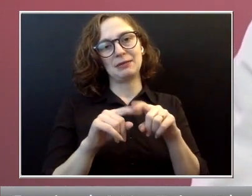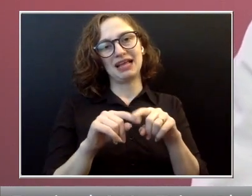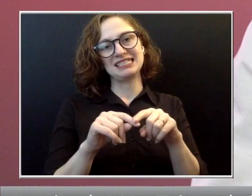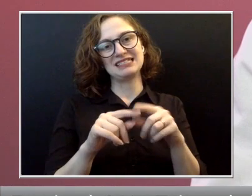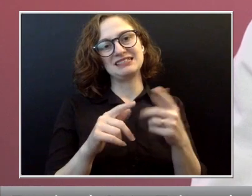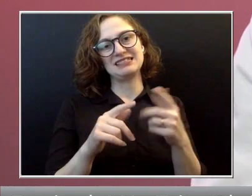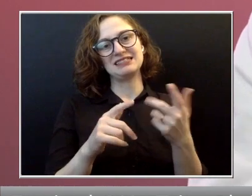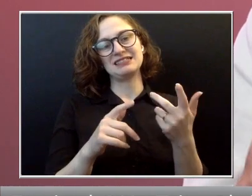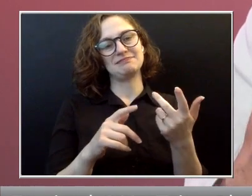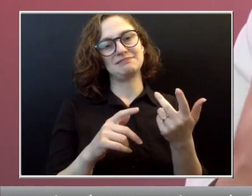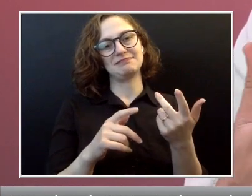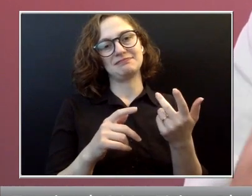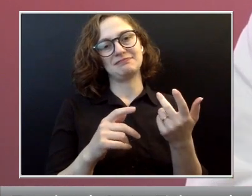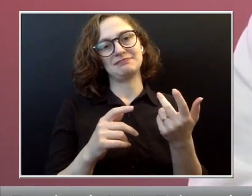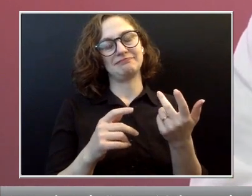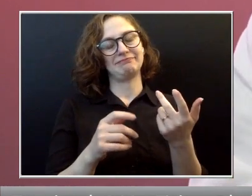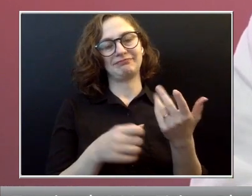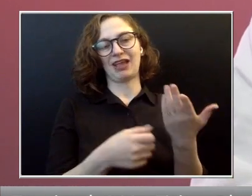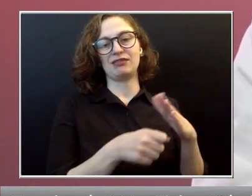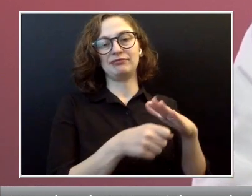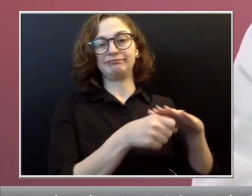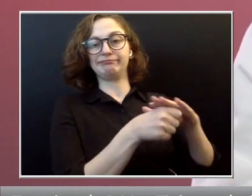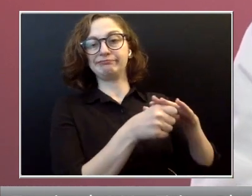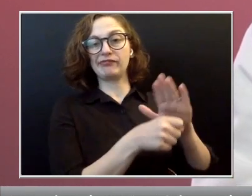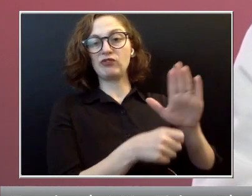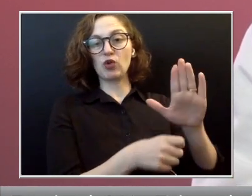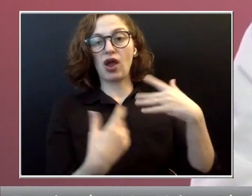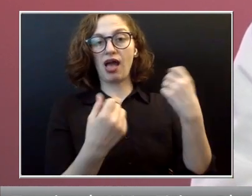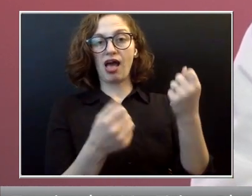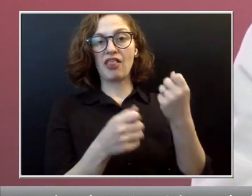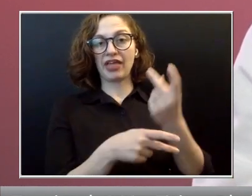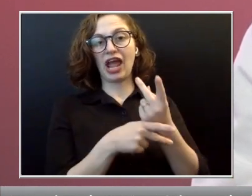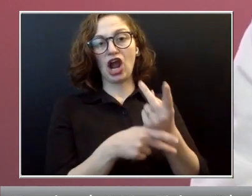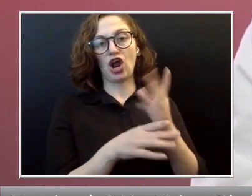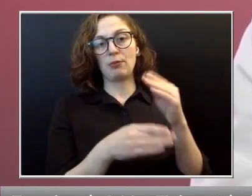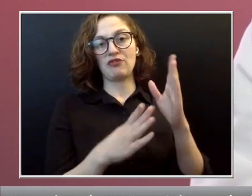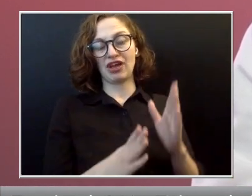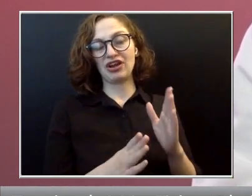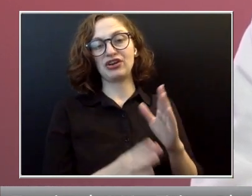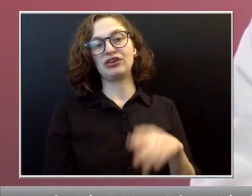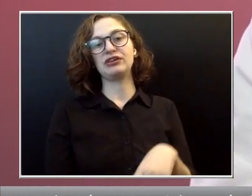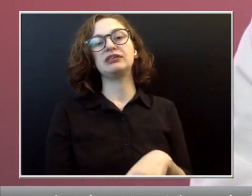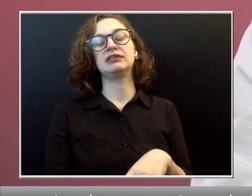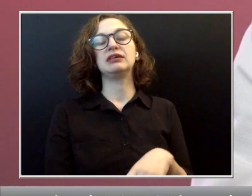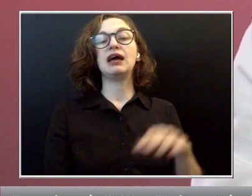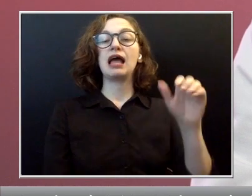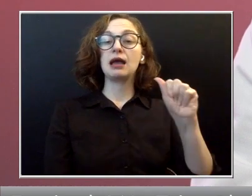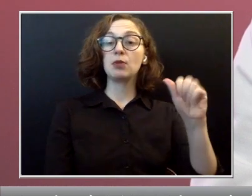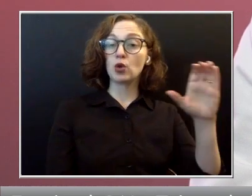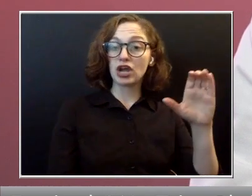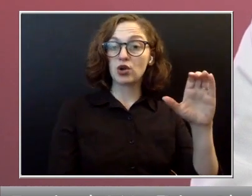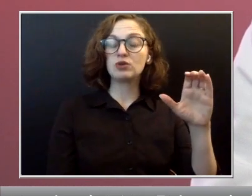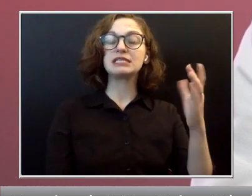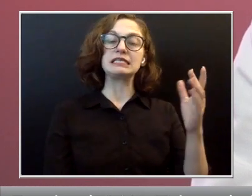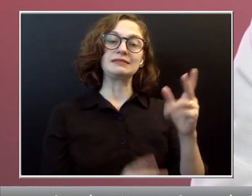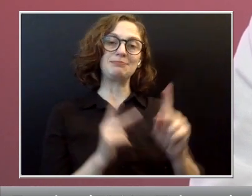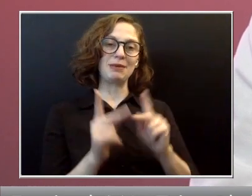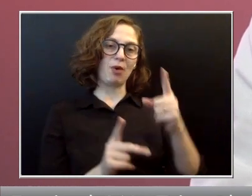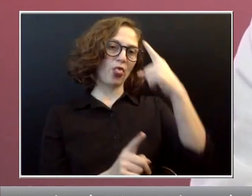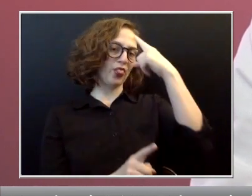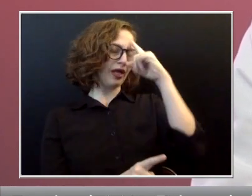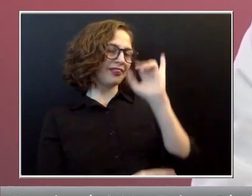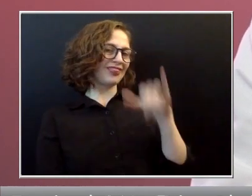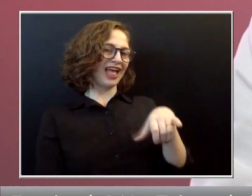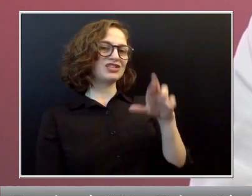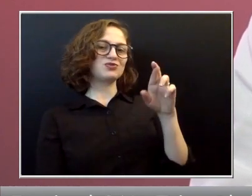are, and amyloid still being slightly thought to be rare. I mean, there's not a lot of